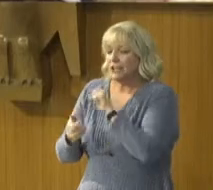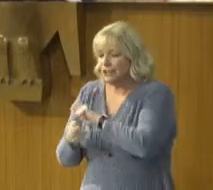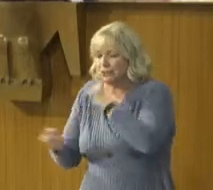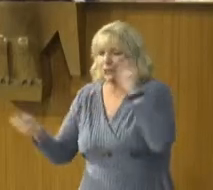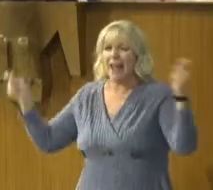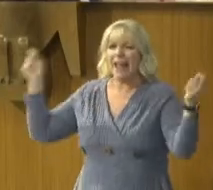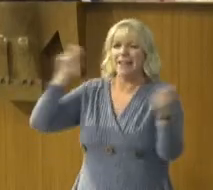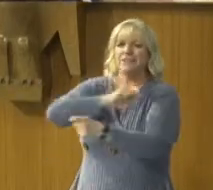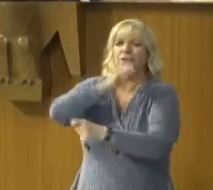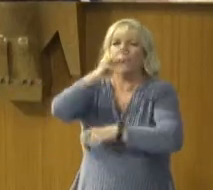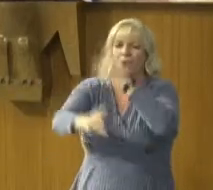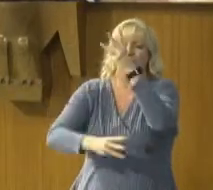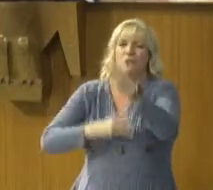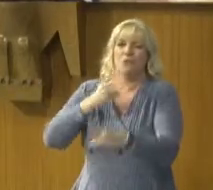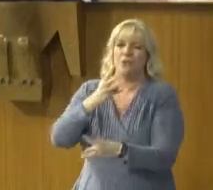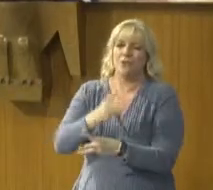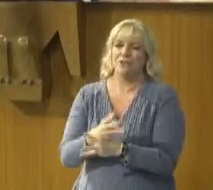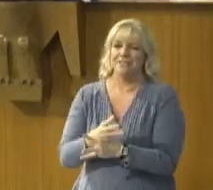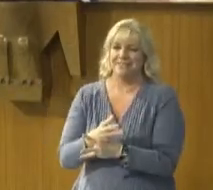transform the world